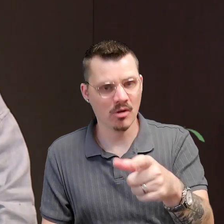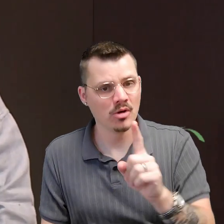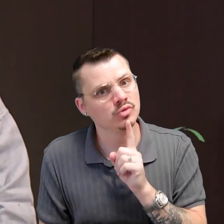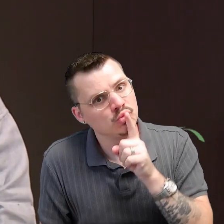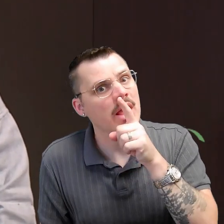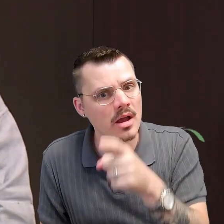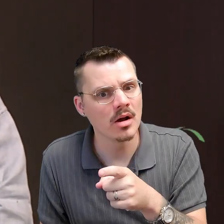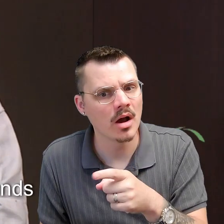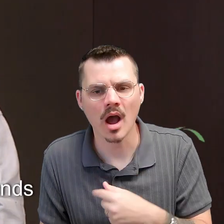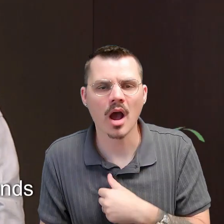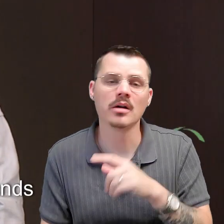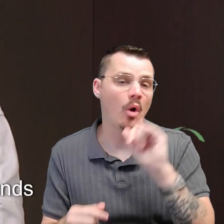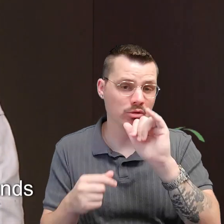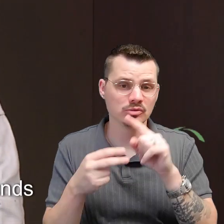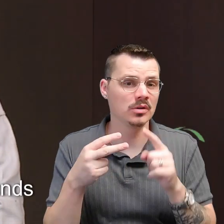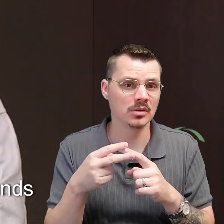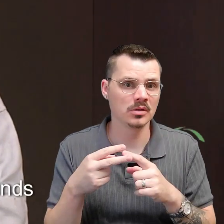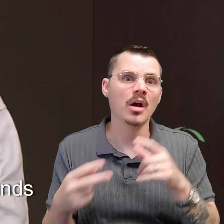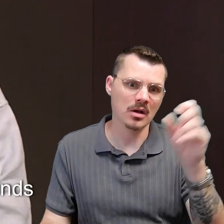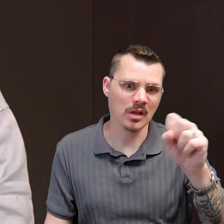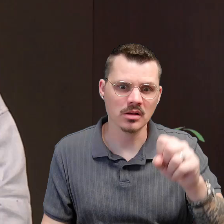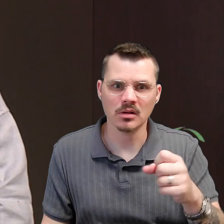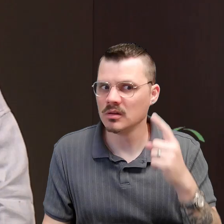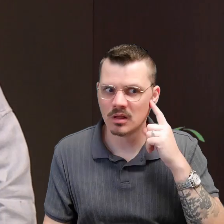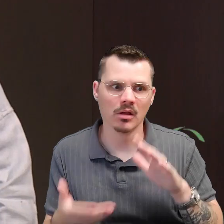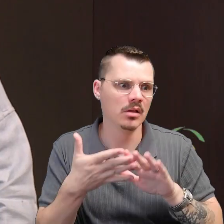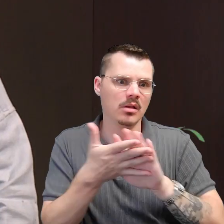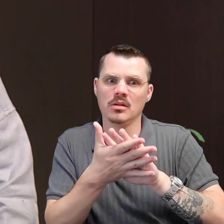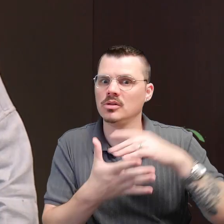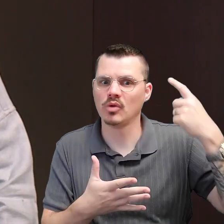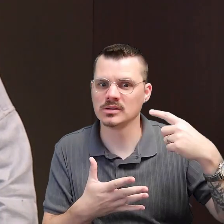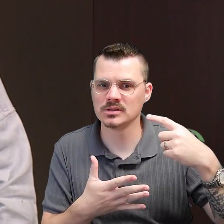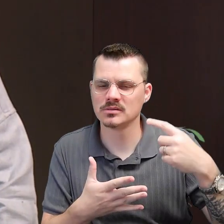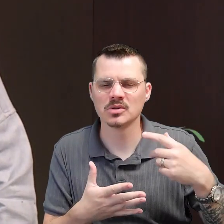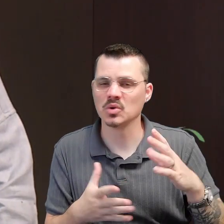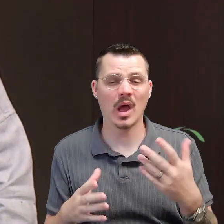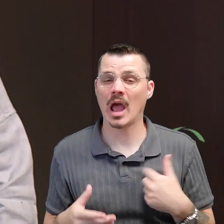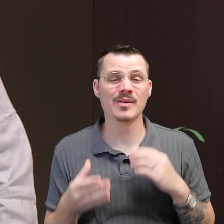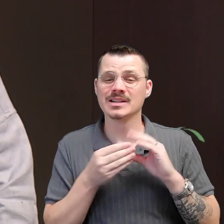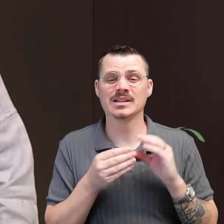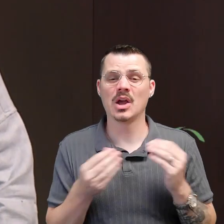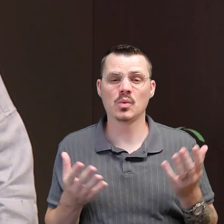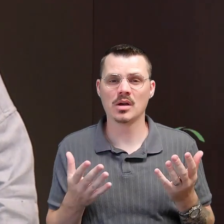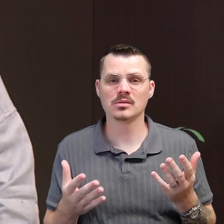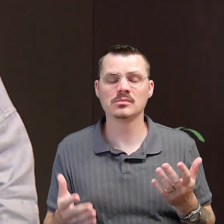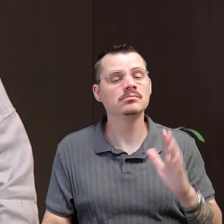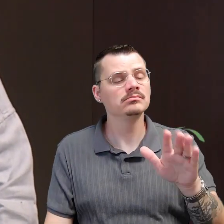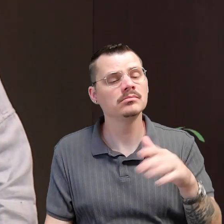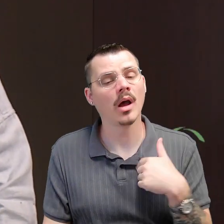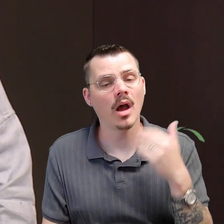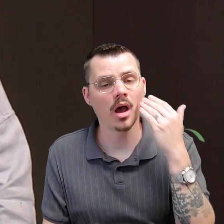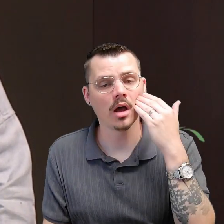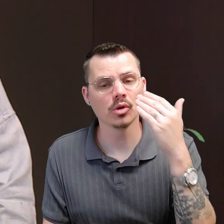real. And I'm not going to say, yeah, it sounds very distorted. What I'm going to say is, I don't